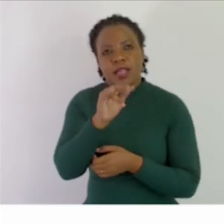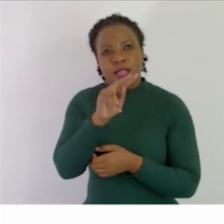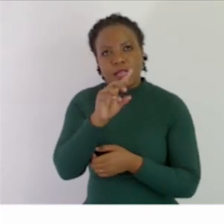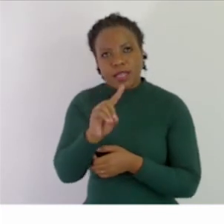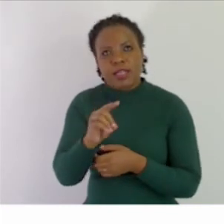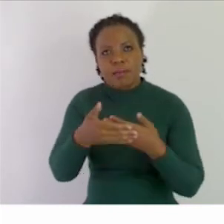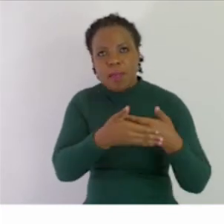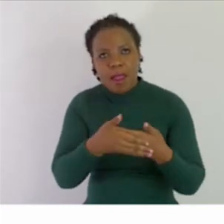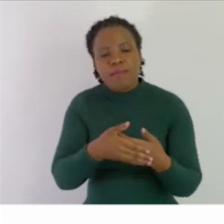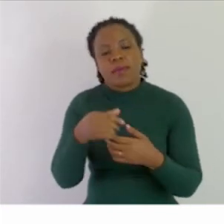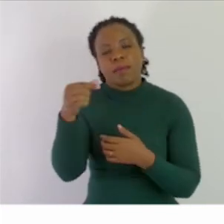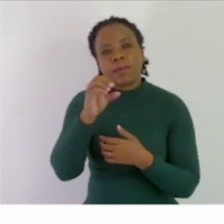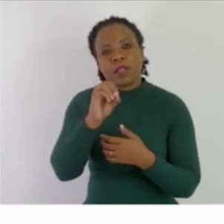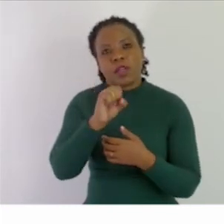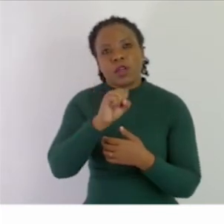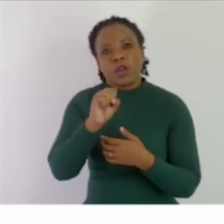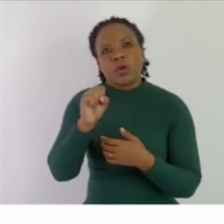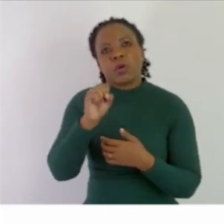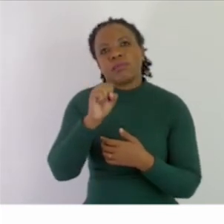gosling, lamb, and fowl.